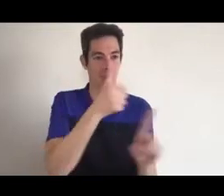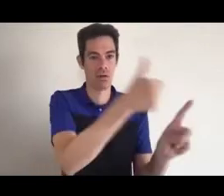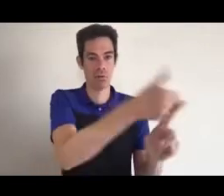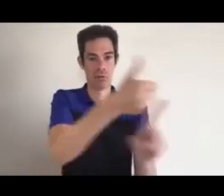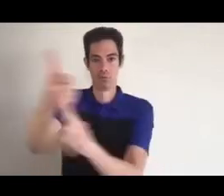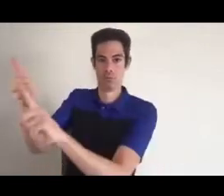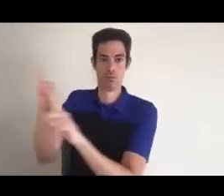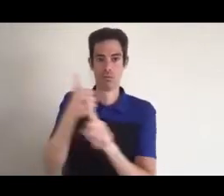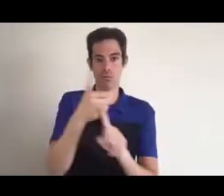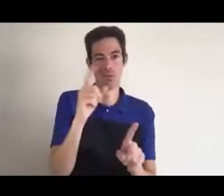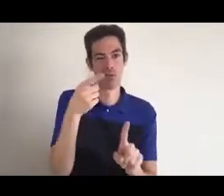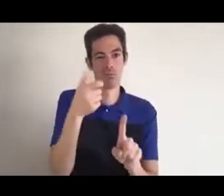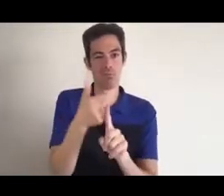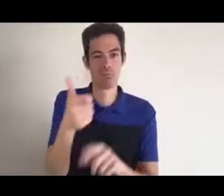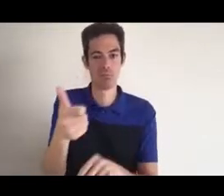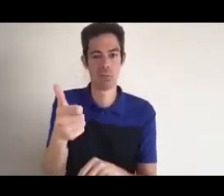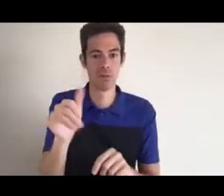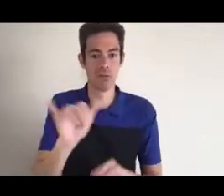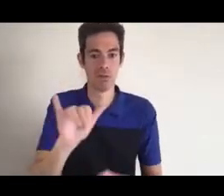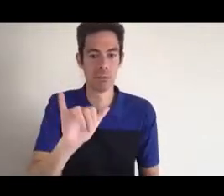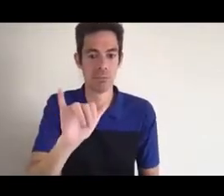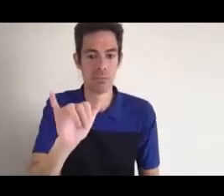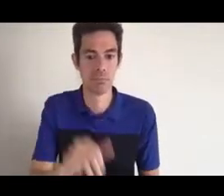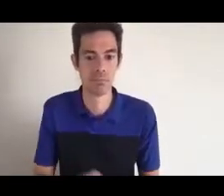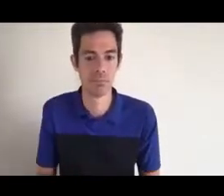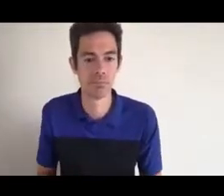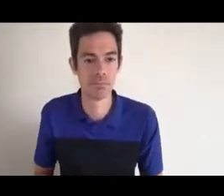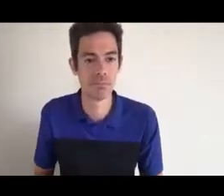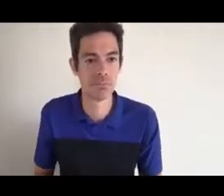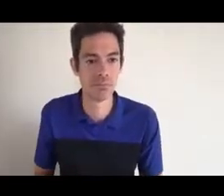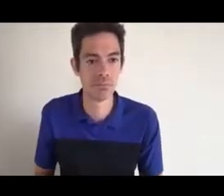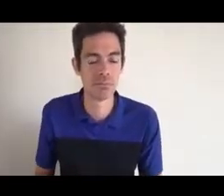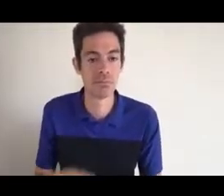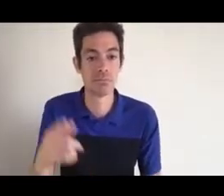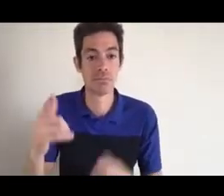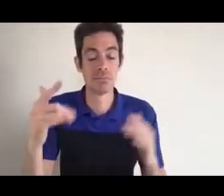Like self is not